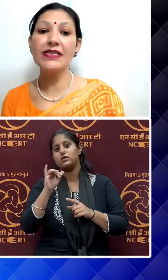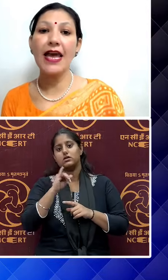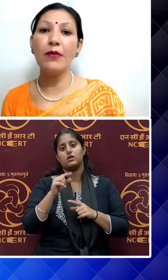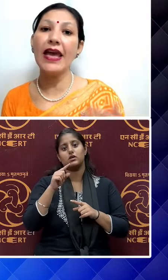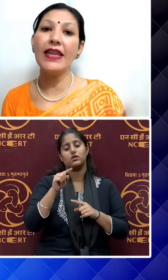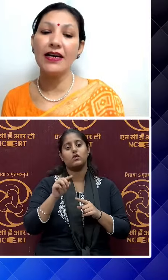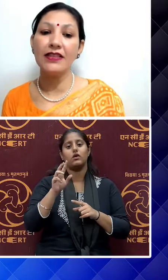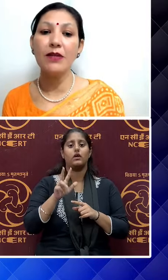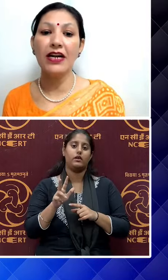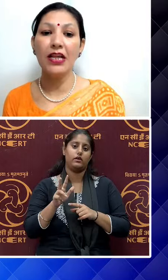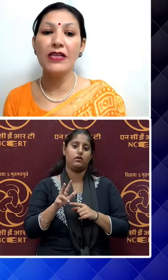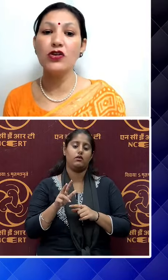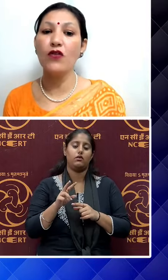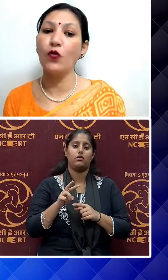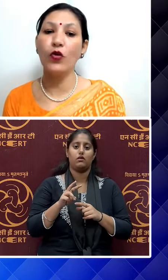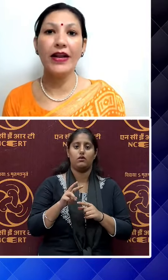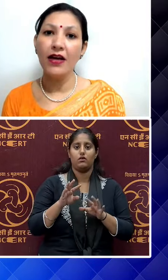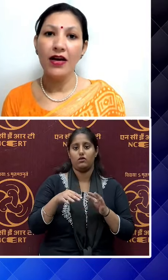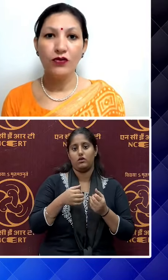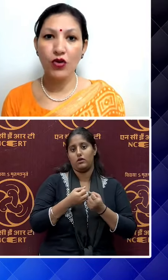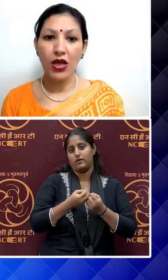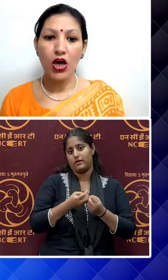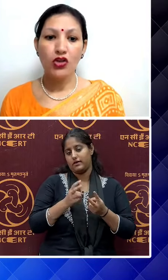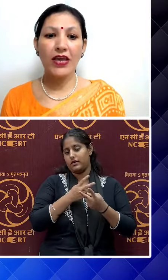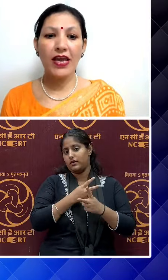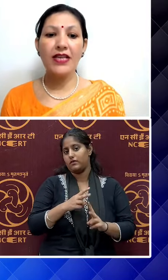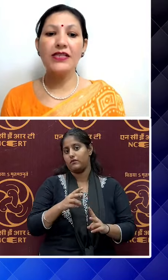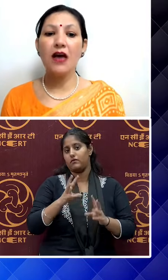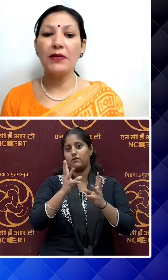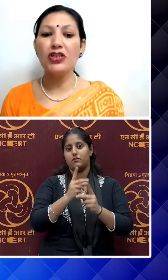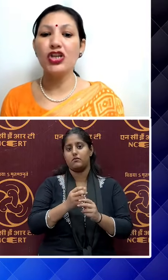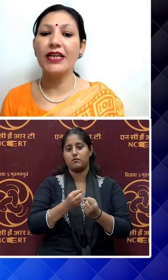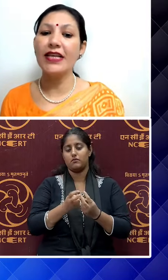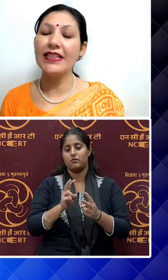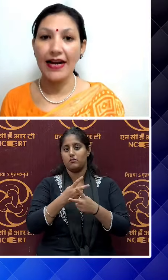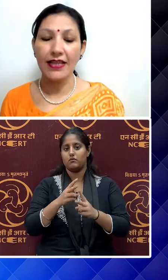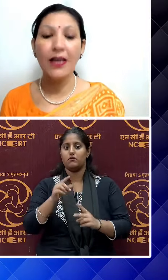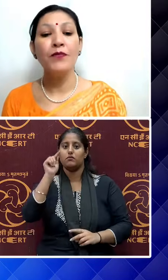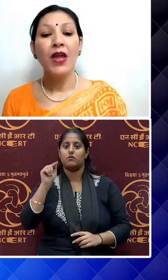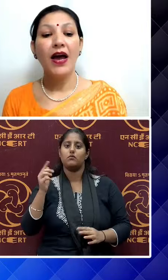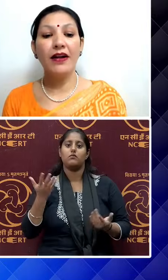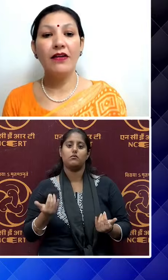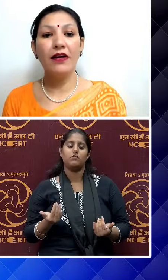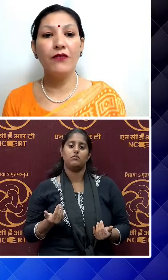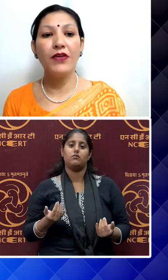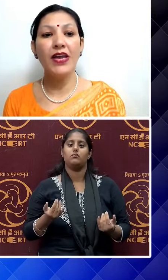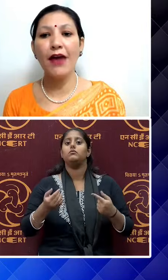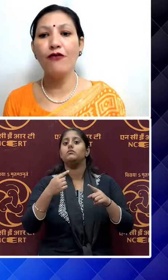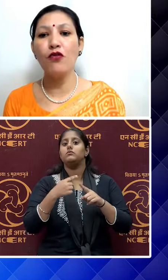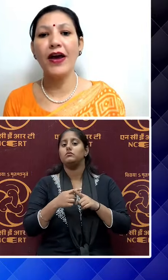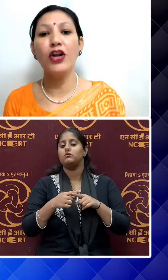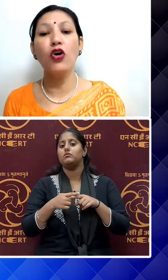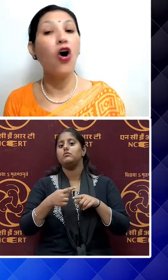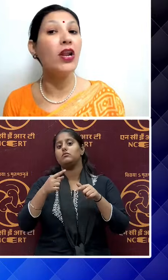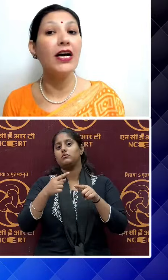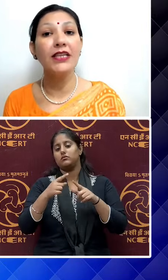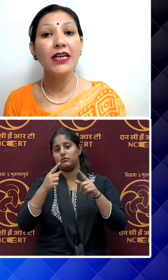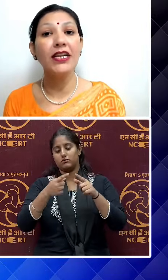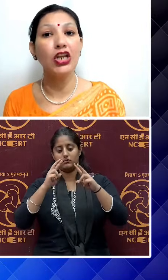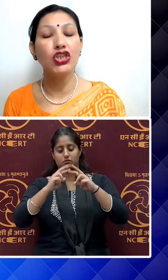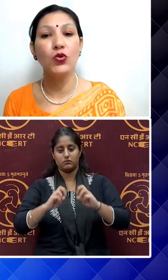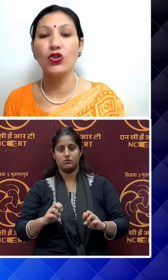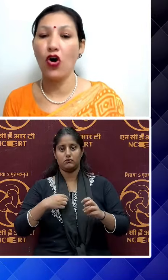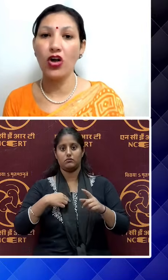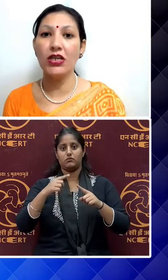these can be any other multiples of 4 and 3. So k is compensating that thing, and we have to find all other